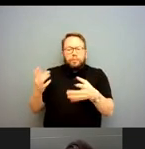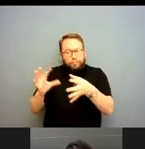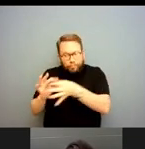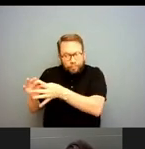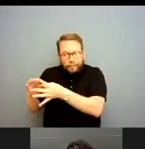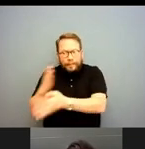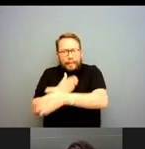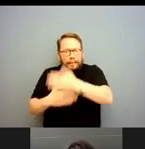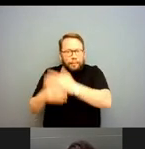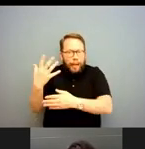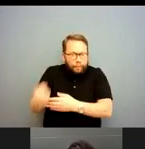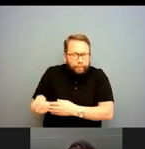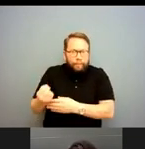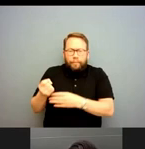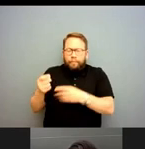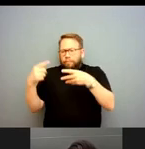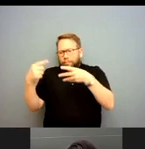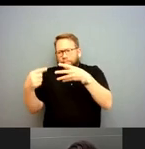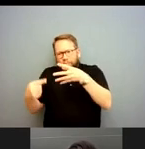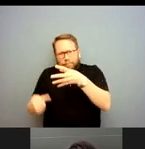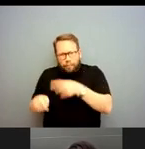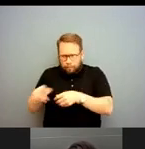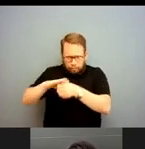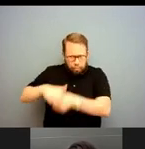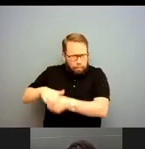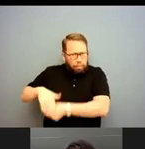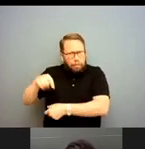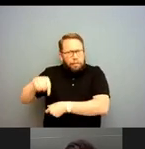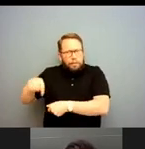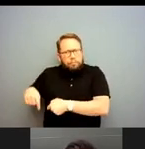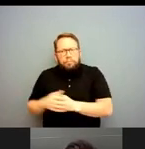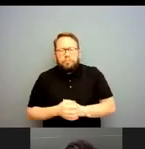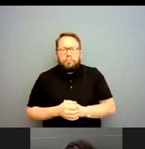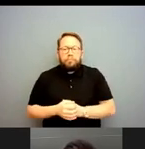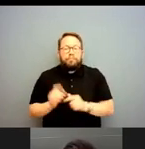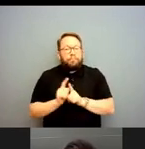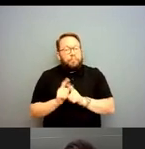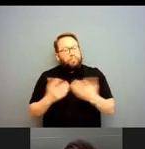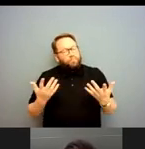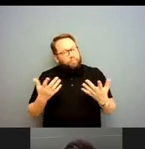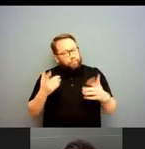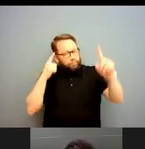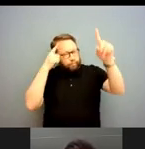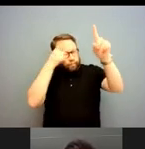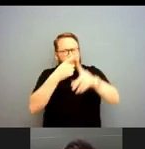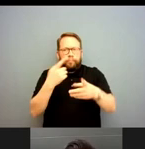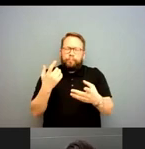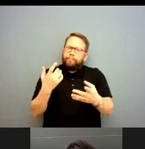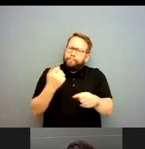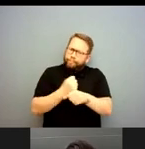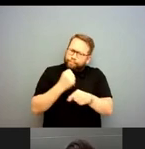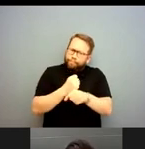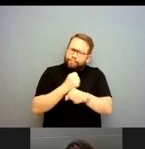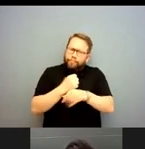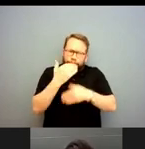conditions, including by developing targeted measures for the aforementioned action plans, strategies or